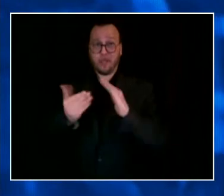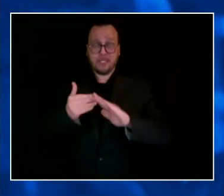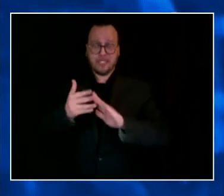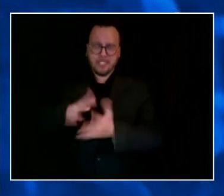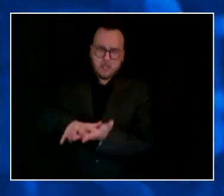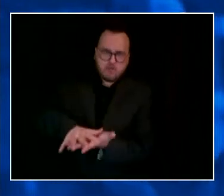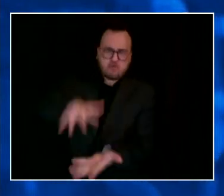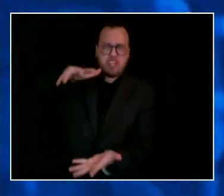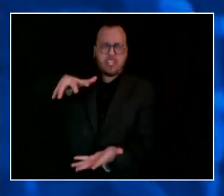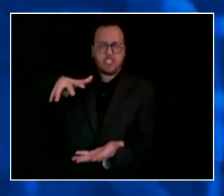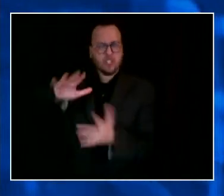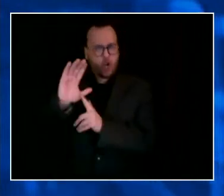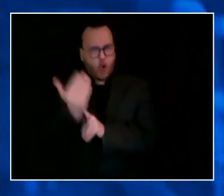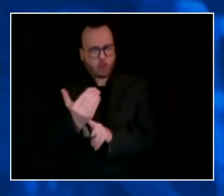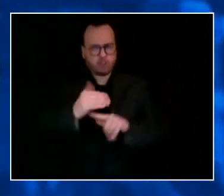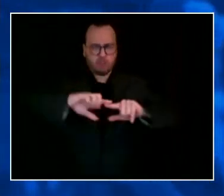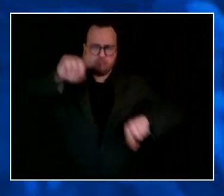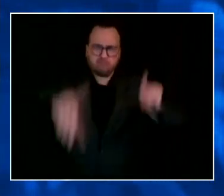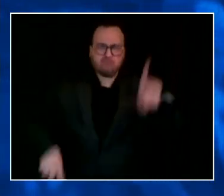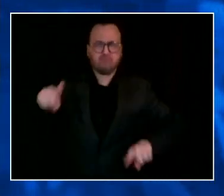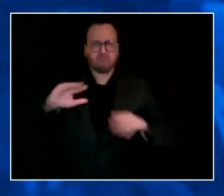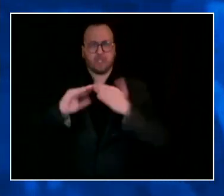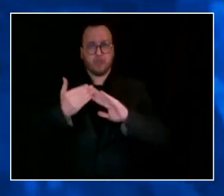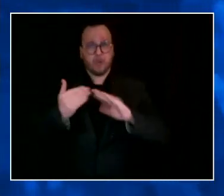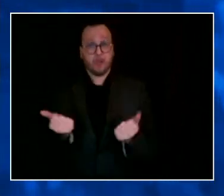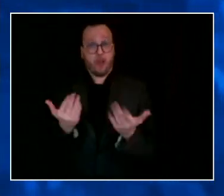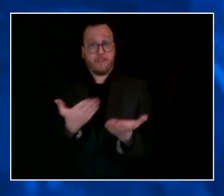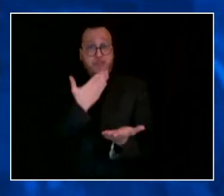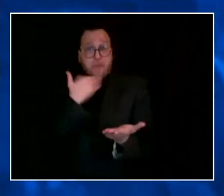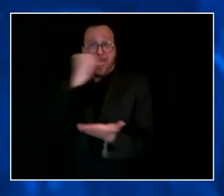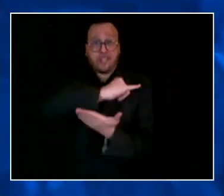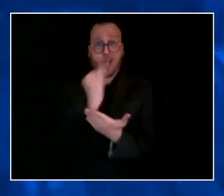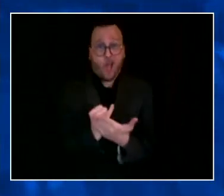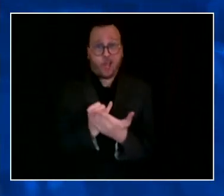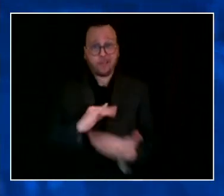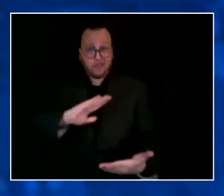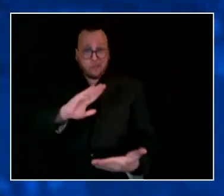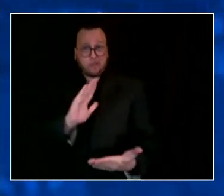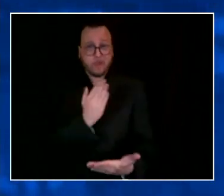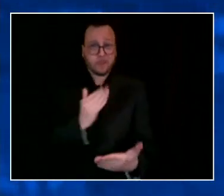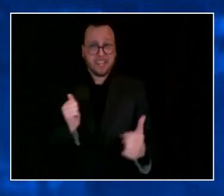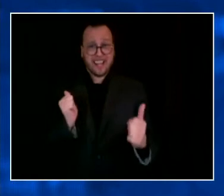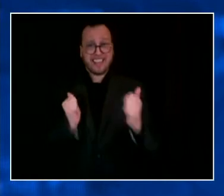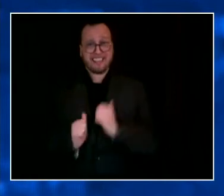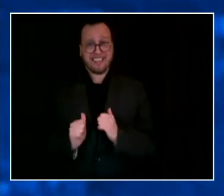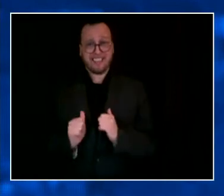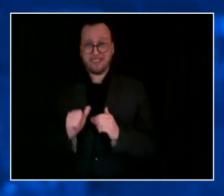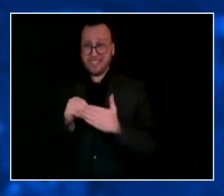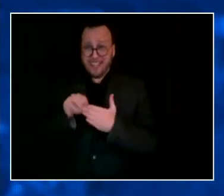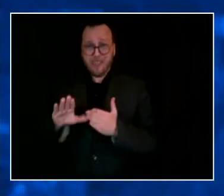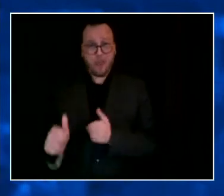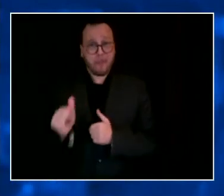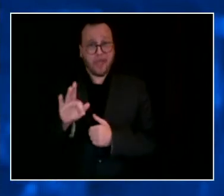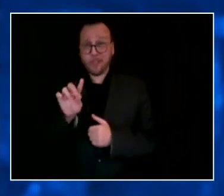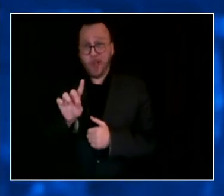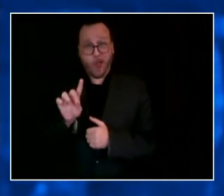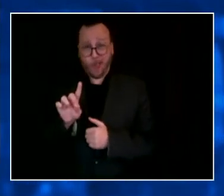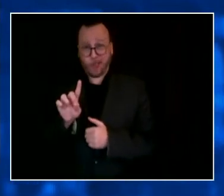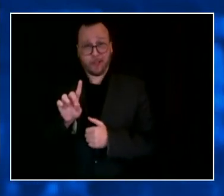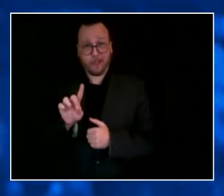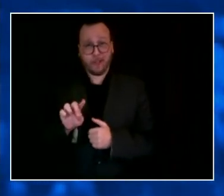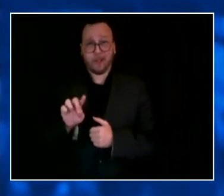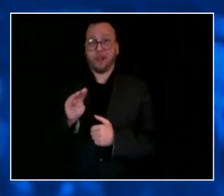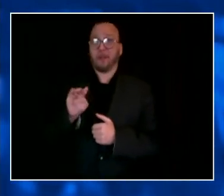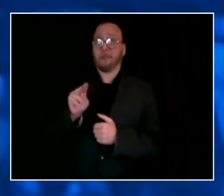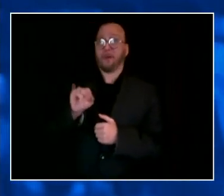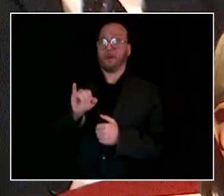community that offers them the best art, music, and theater right in their backyards. Laurie Cumbo loves that,